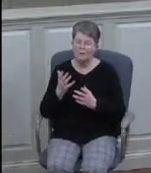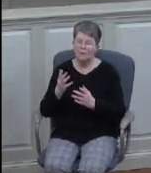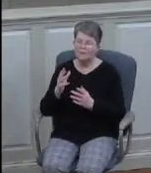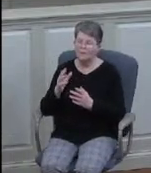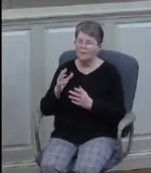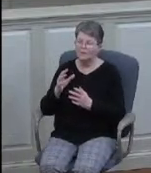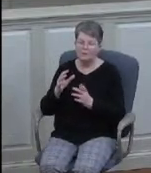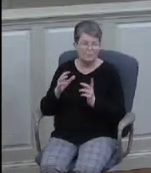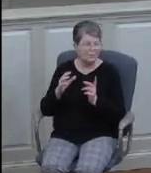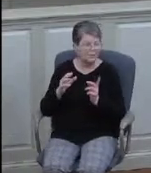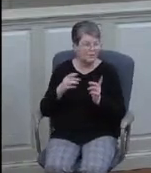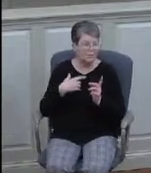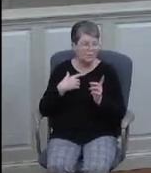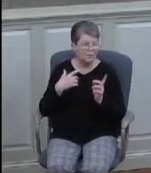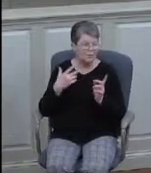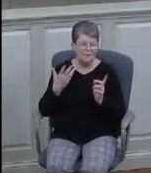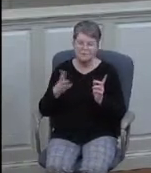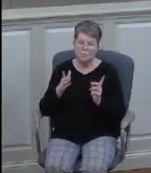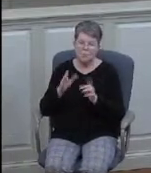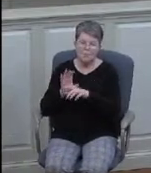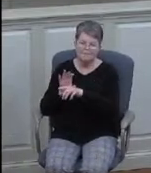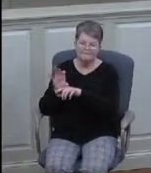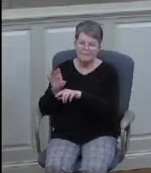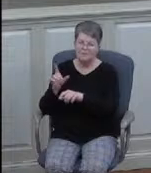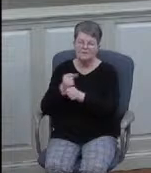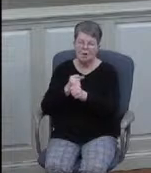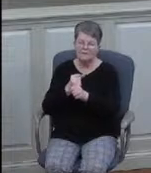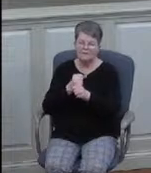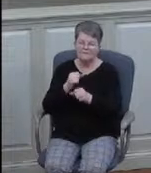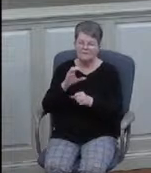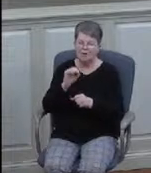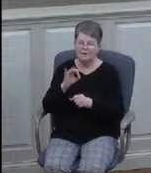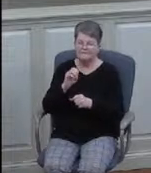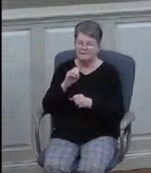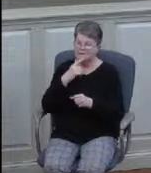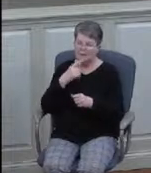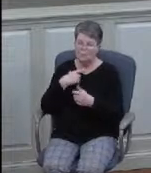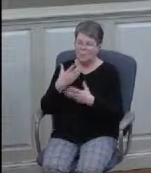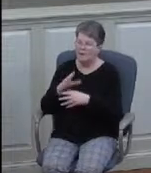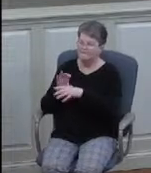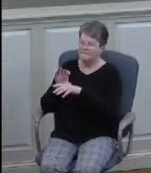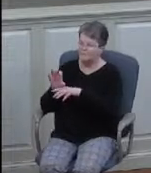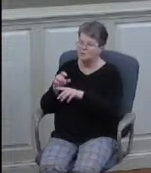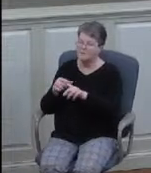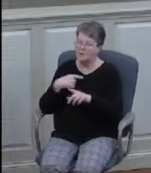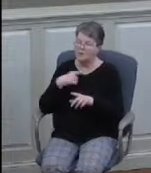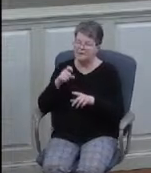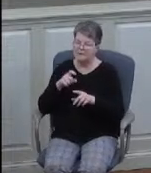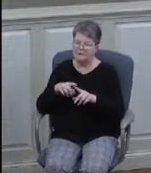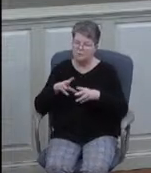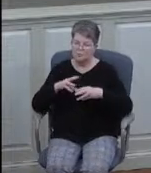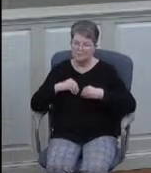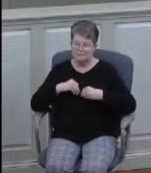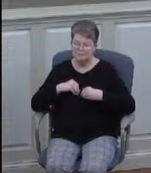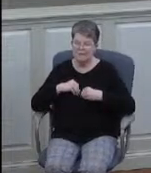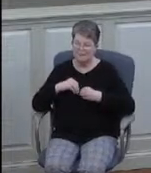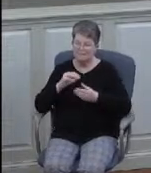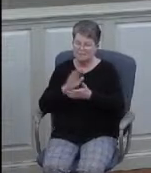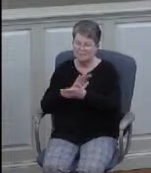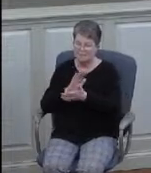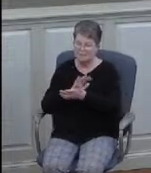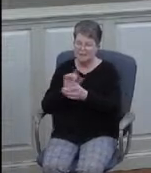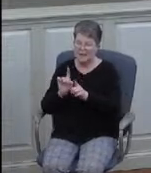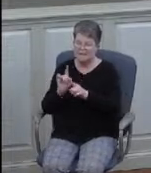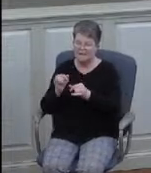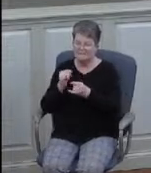necessarily want to force you to take action. We're not like trying to put pressure on you, but we do need to accept the document at some point by motion as a final